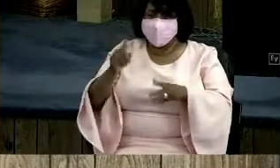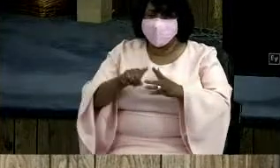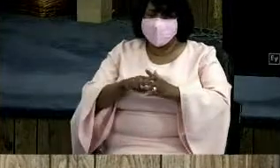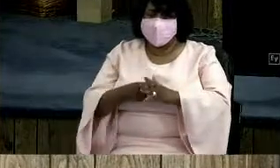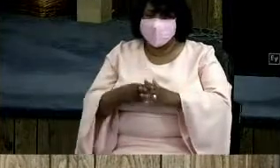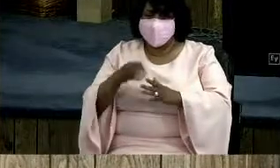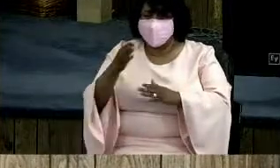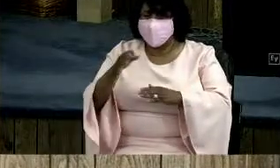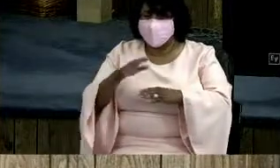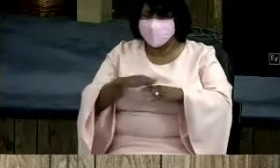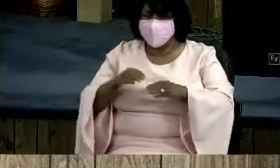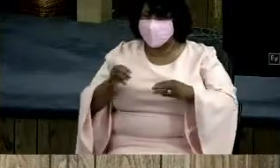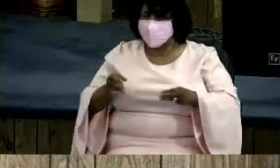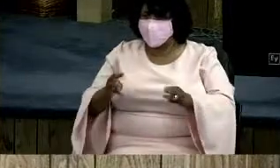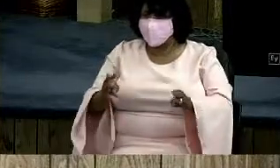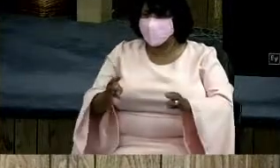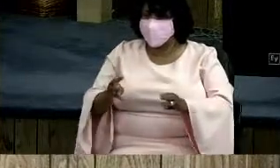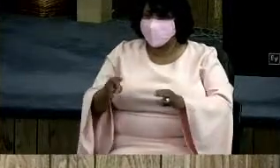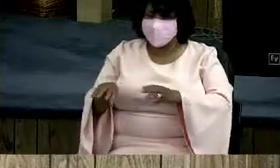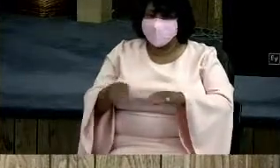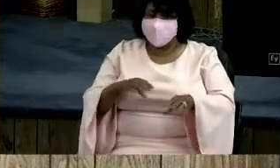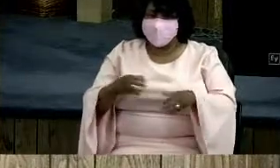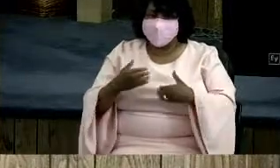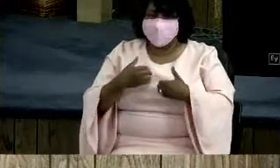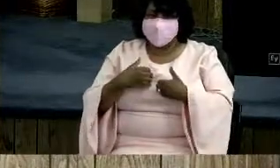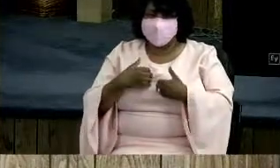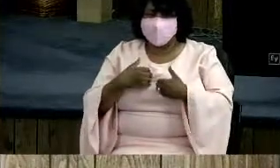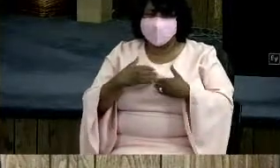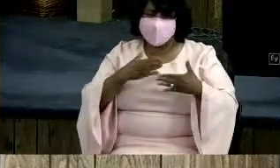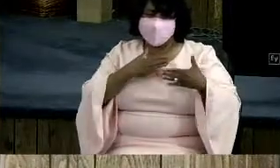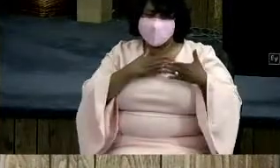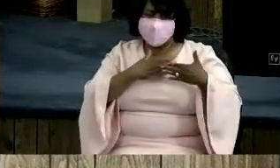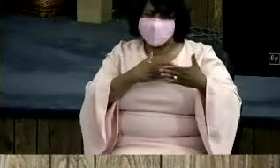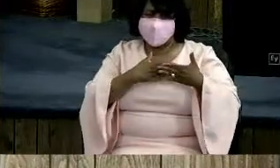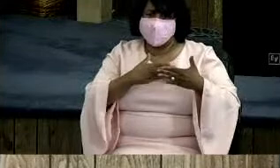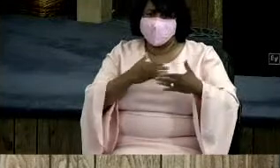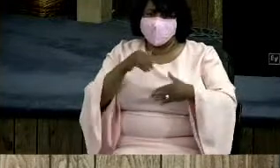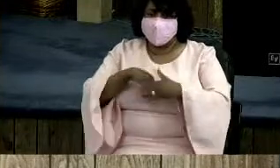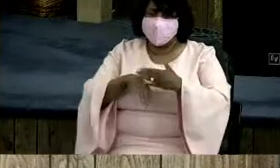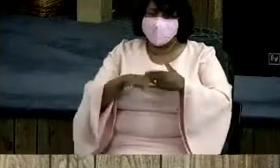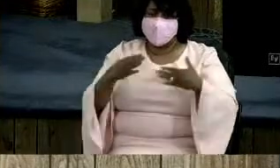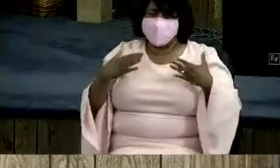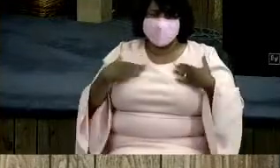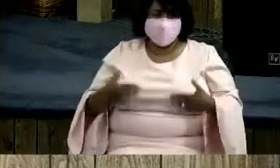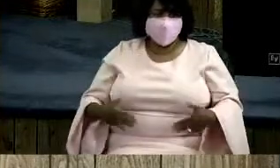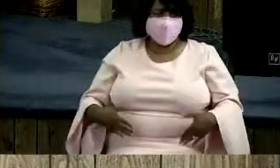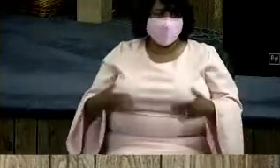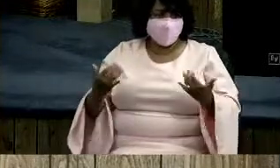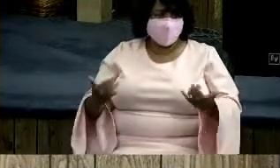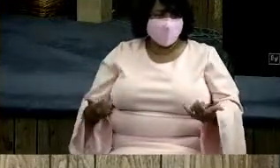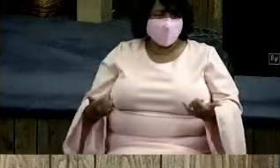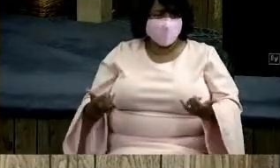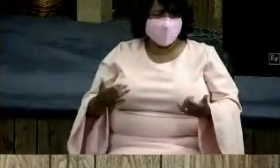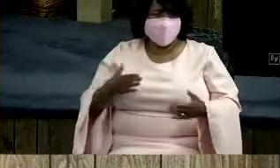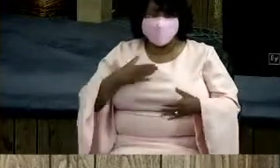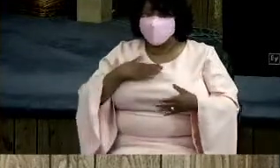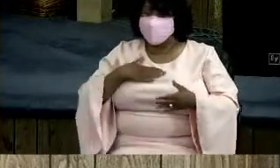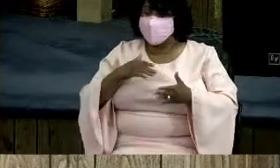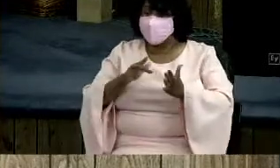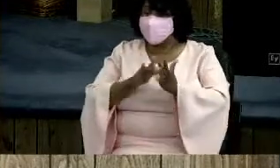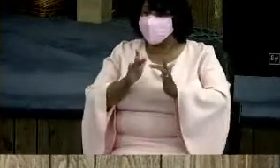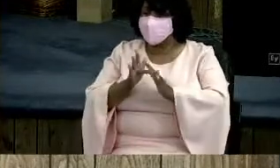way? Do you have breath in your body today? Well, my Bible